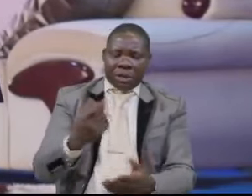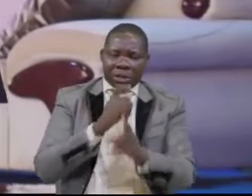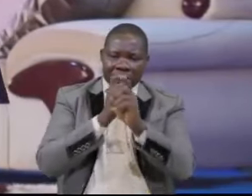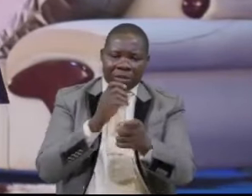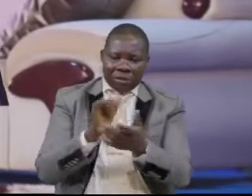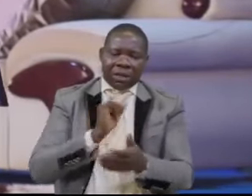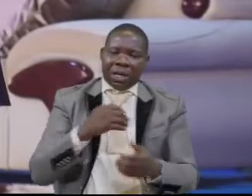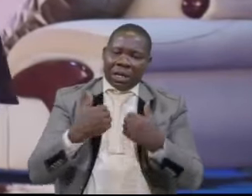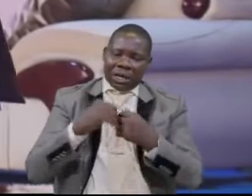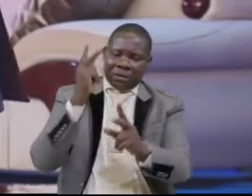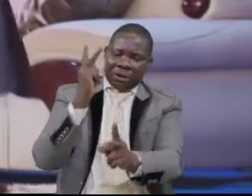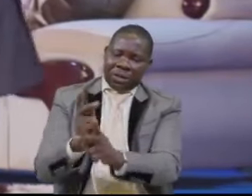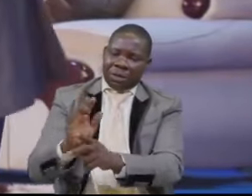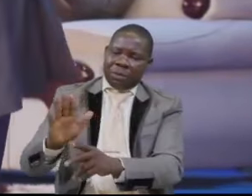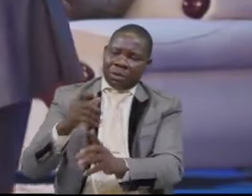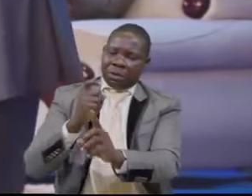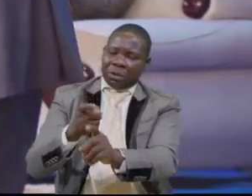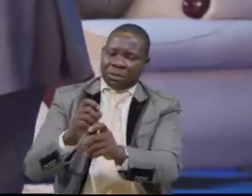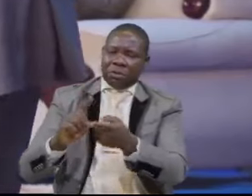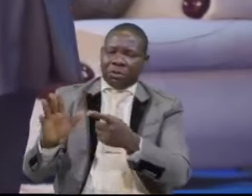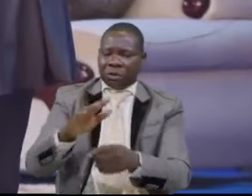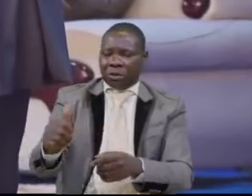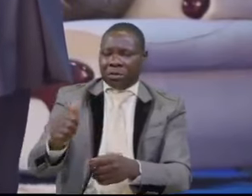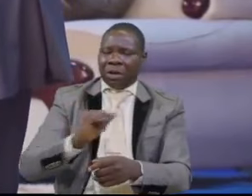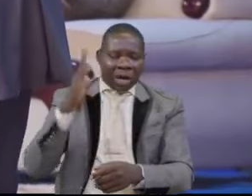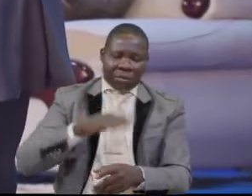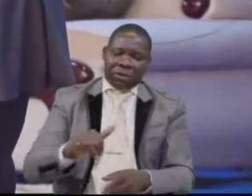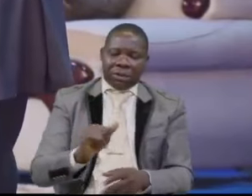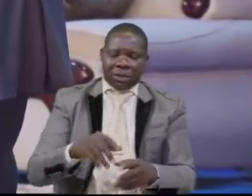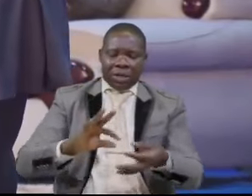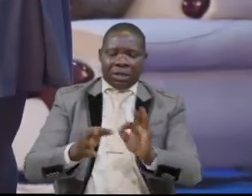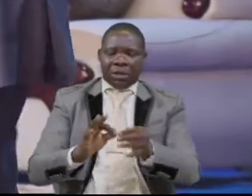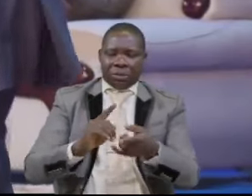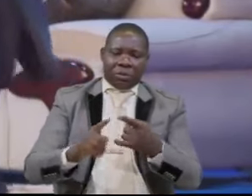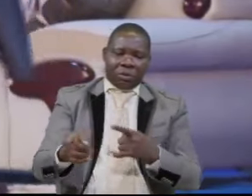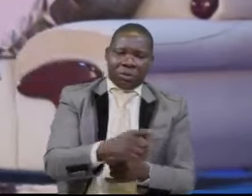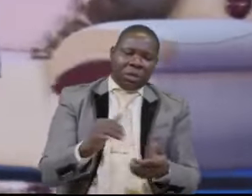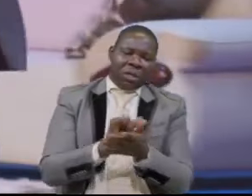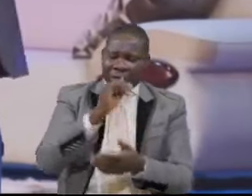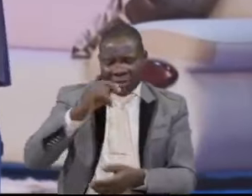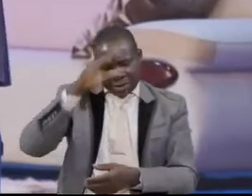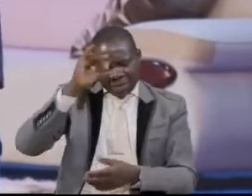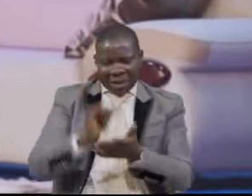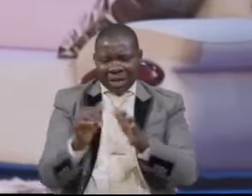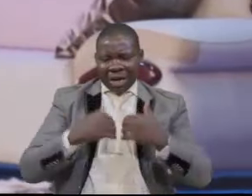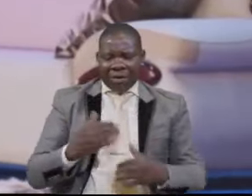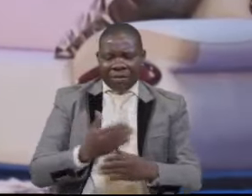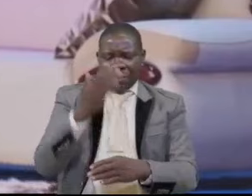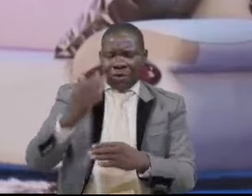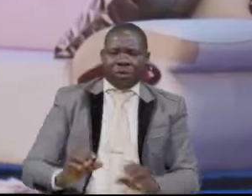I will still interpret for you. You see, that's a man that has the entire consecration. He had number